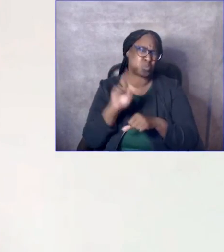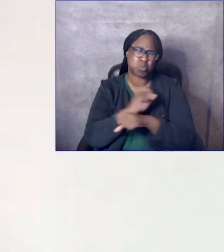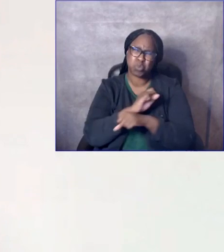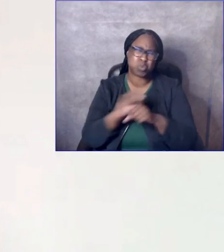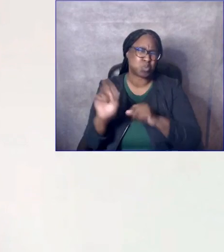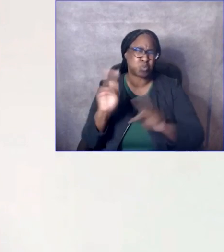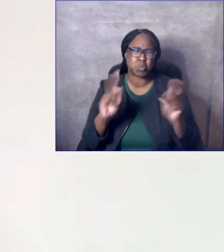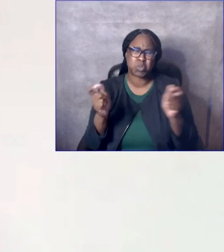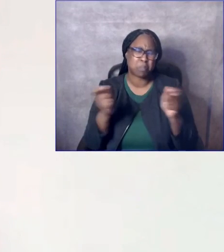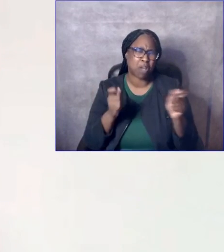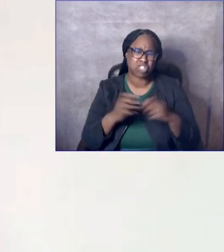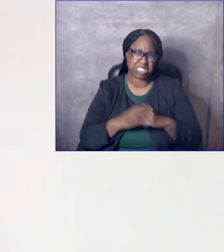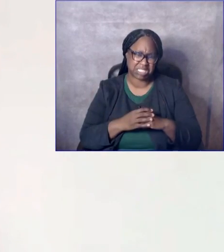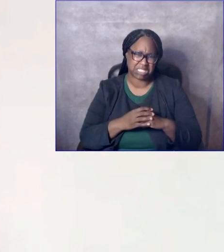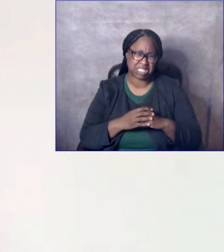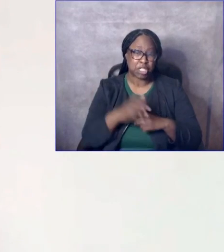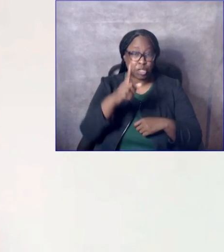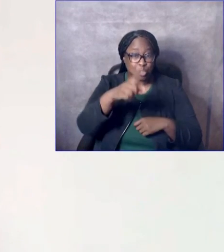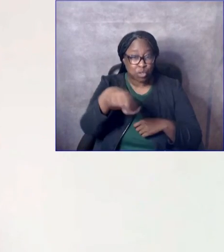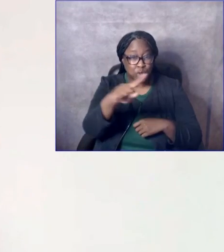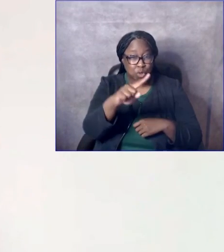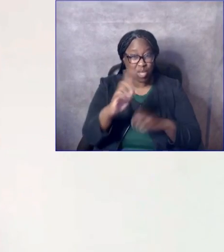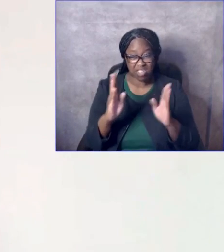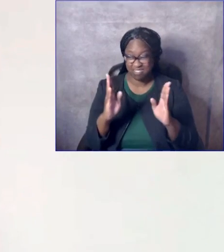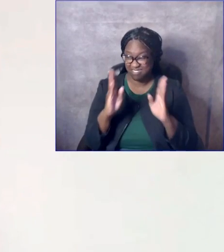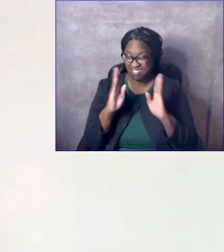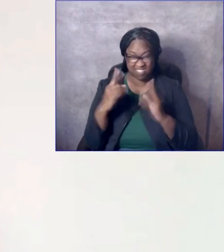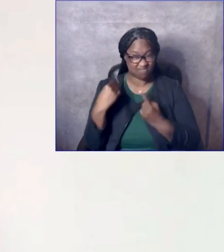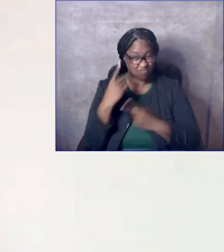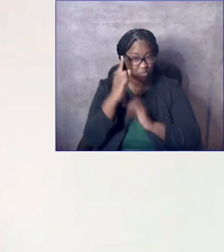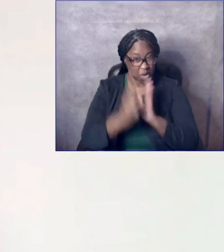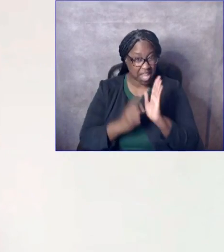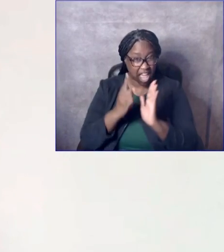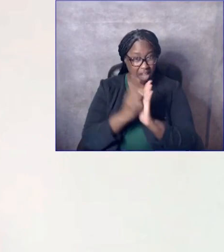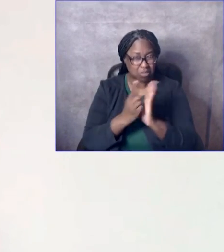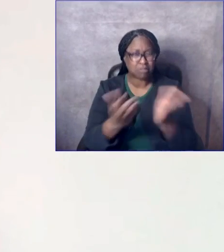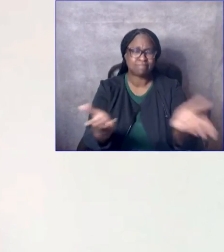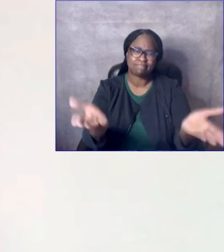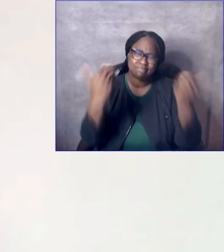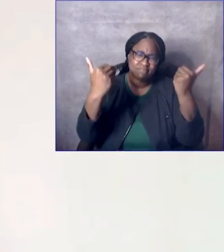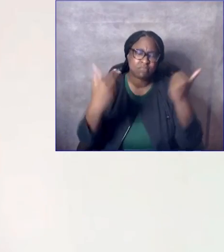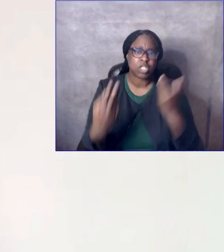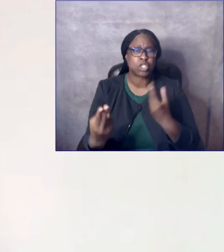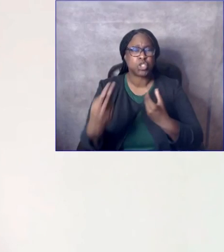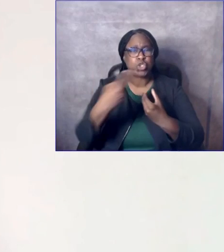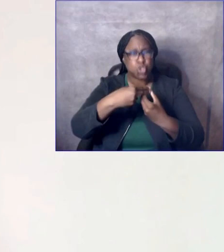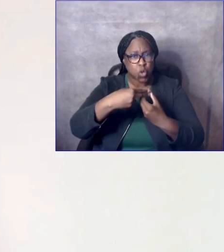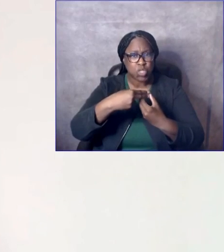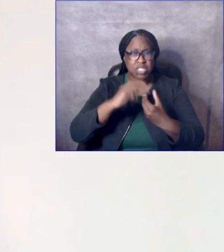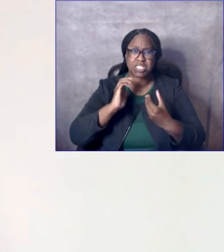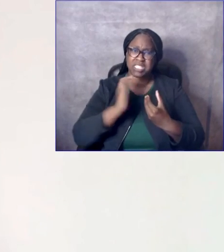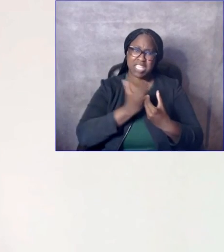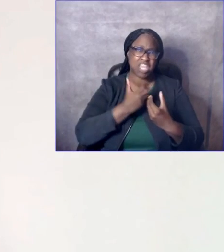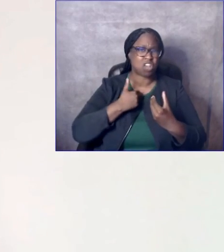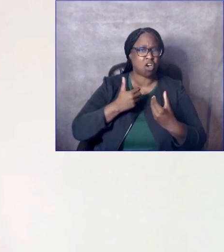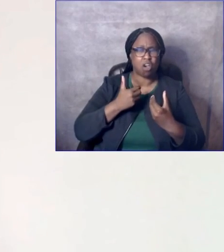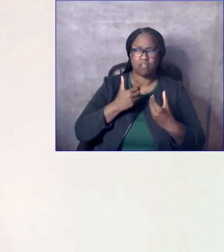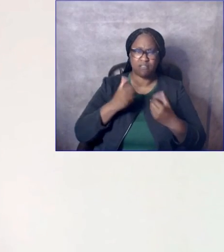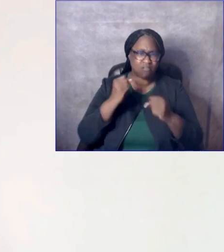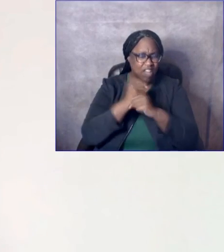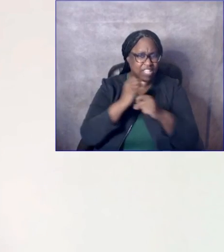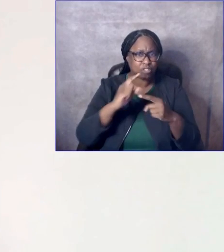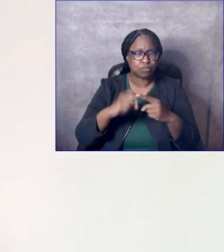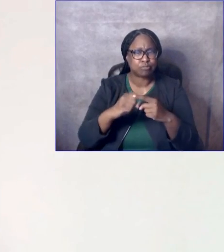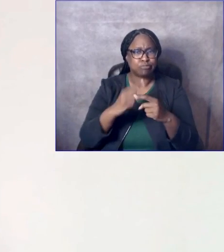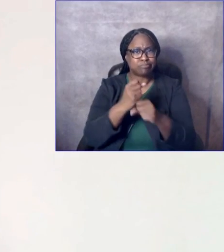of you who've been listening to us for this last hour, we need you to join us in our fight to deliver citizenship this year. Join us on Twitter